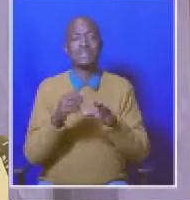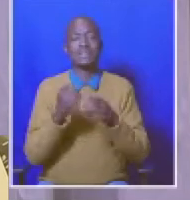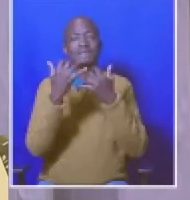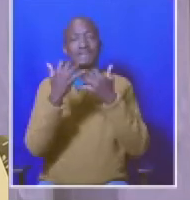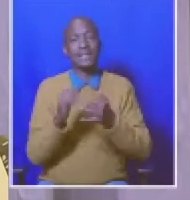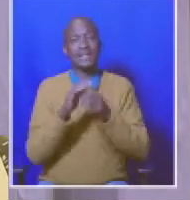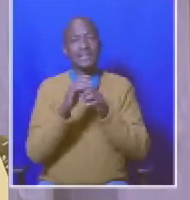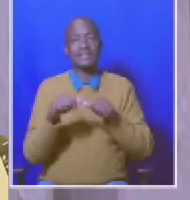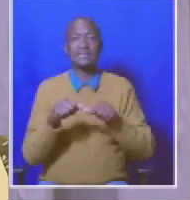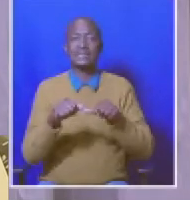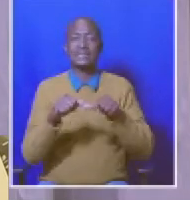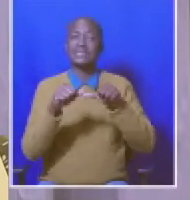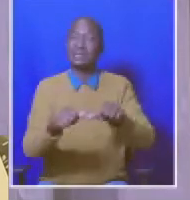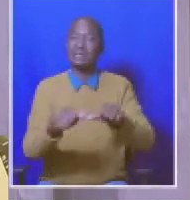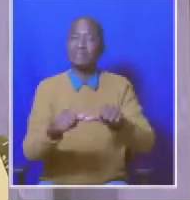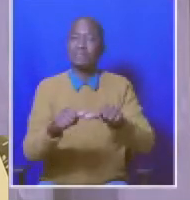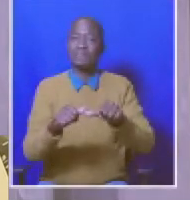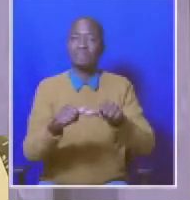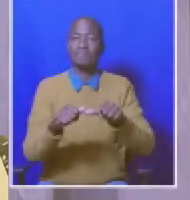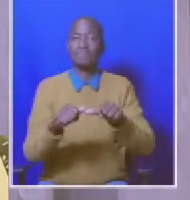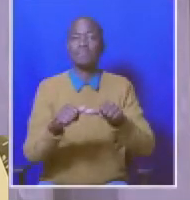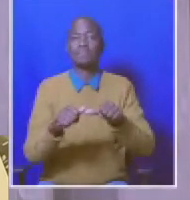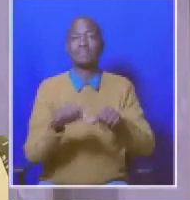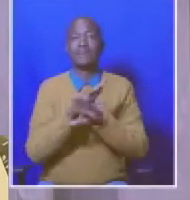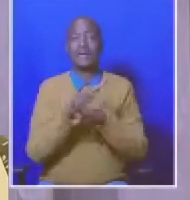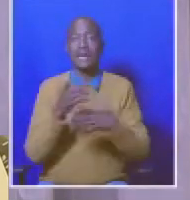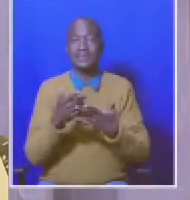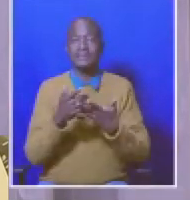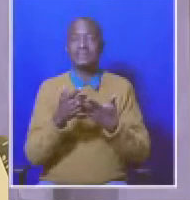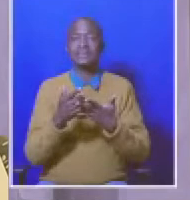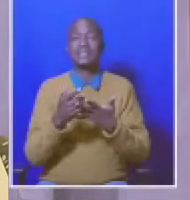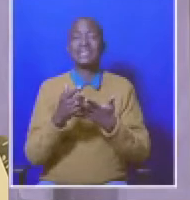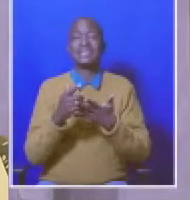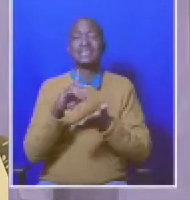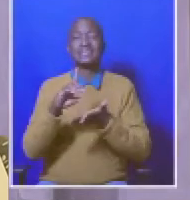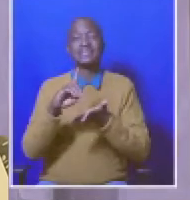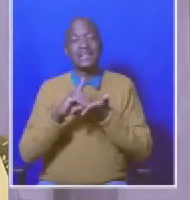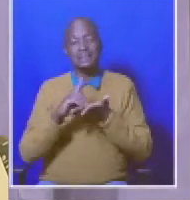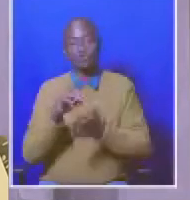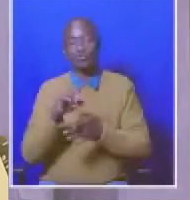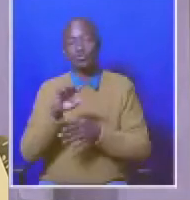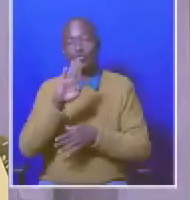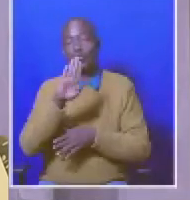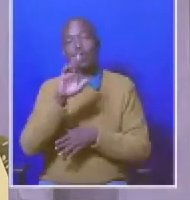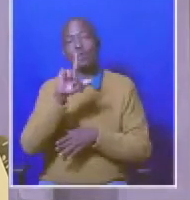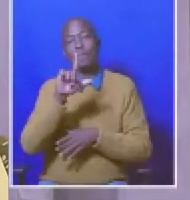sustainability, and the debt to bloom water in that municipality.